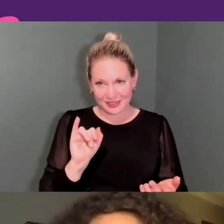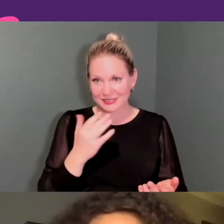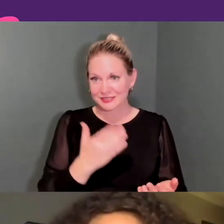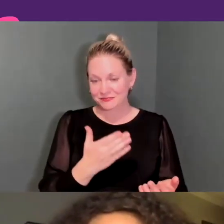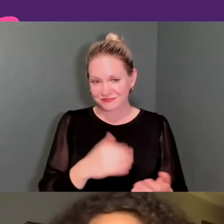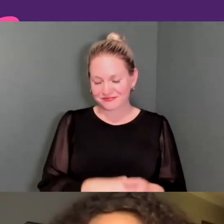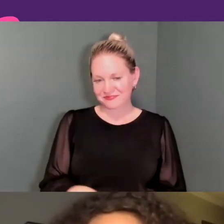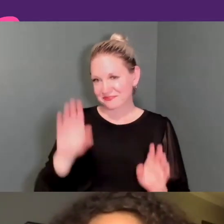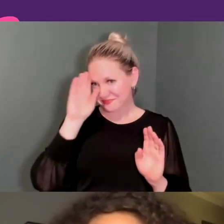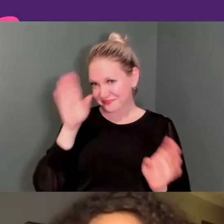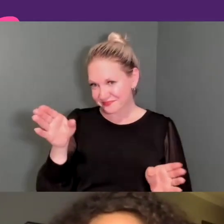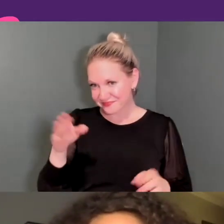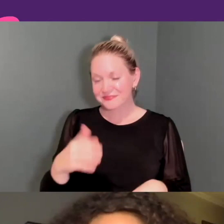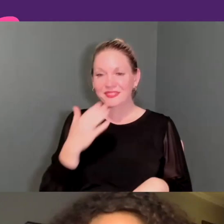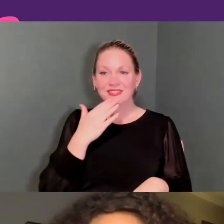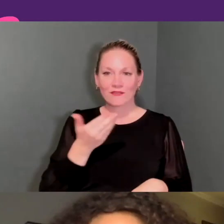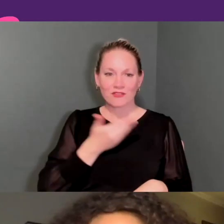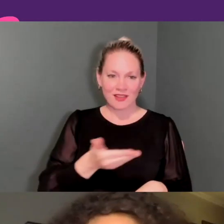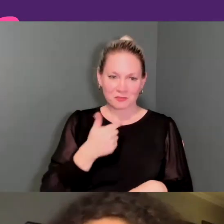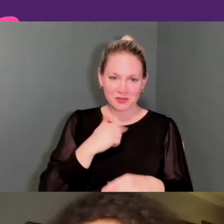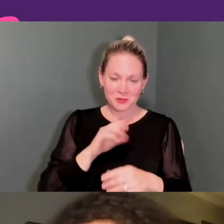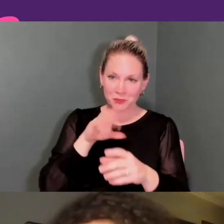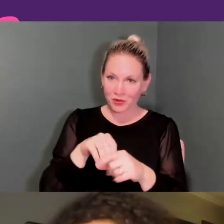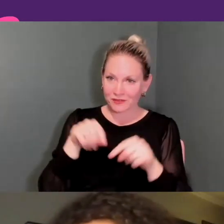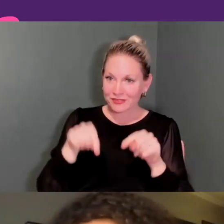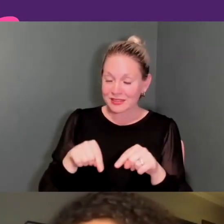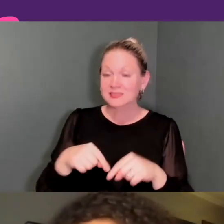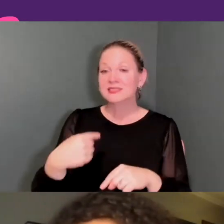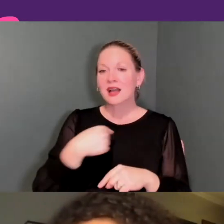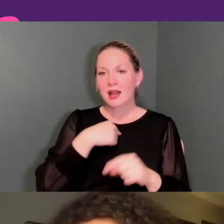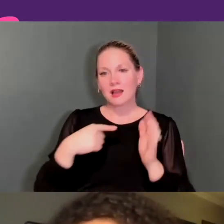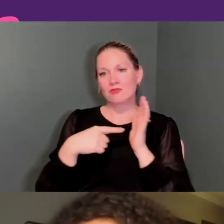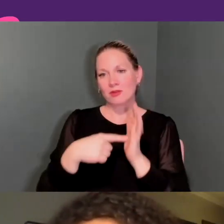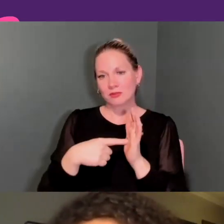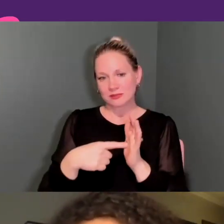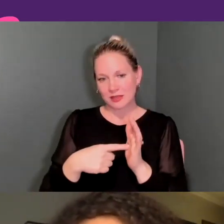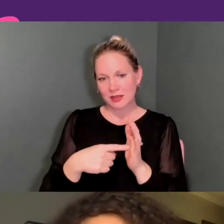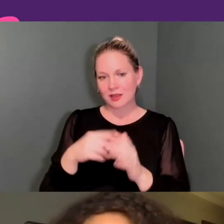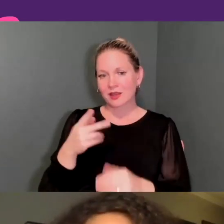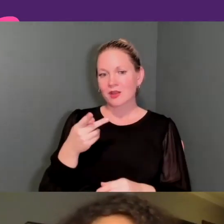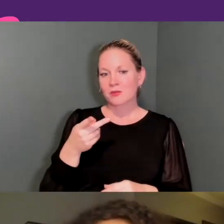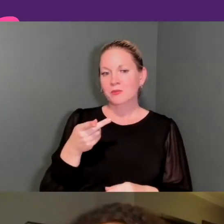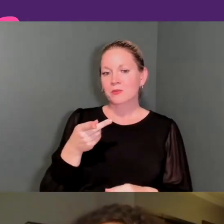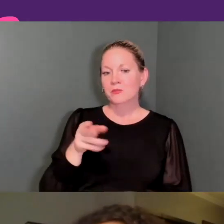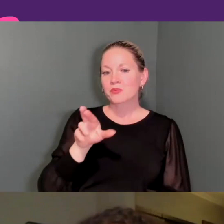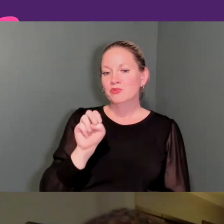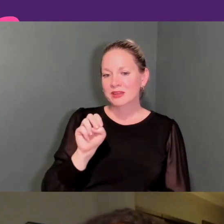Hi, everyone. Thanks for inviting me to be a part of this. So I represent the Previver